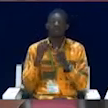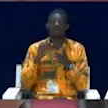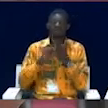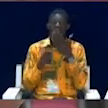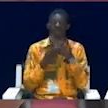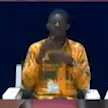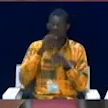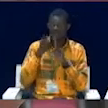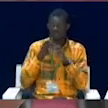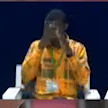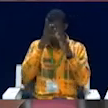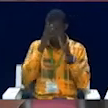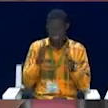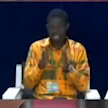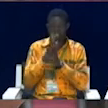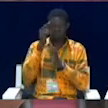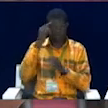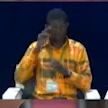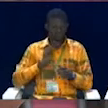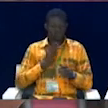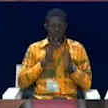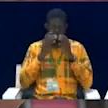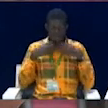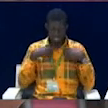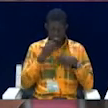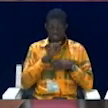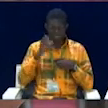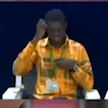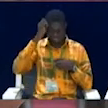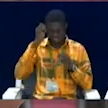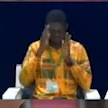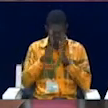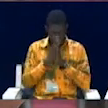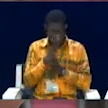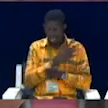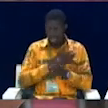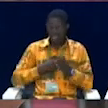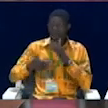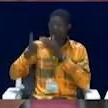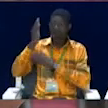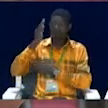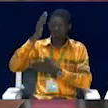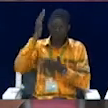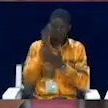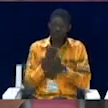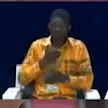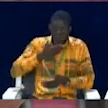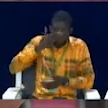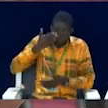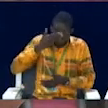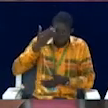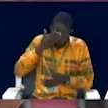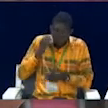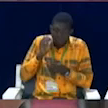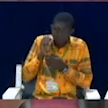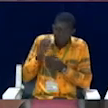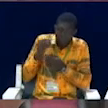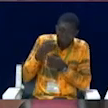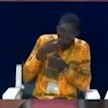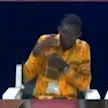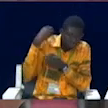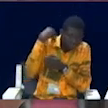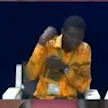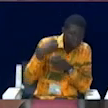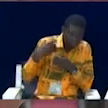asked us to pray for healing, he prayed and God stopped the smelling pus coming out of